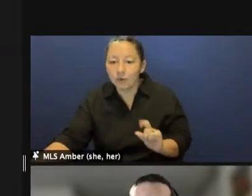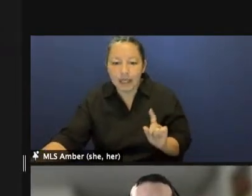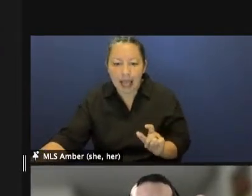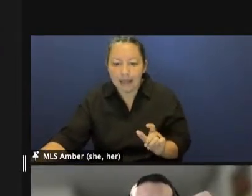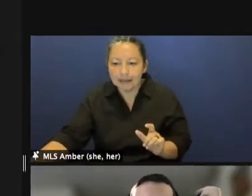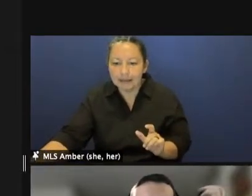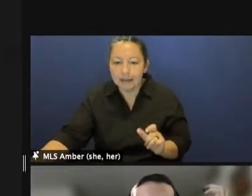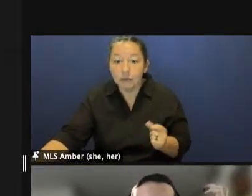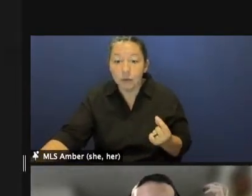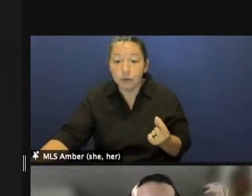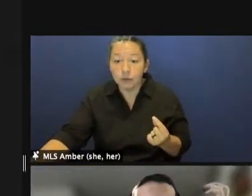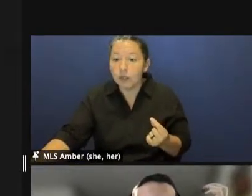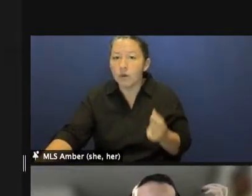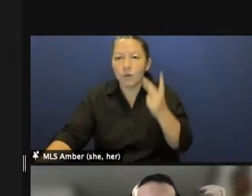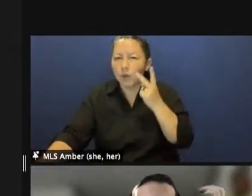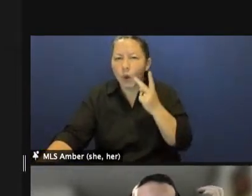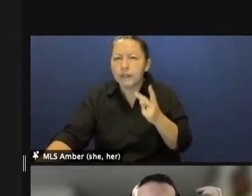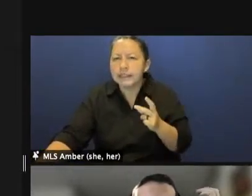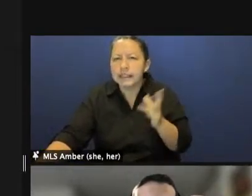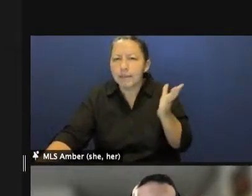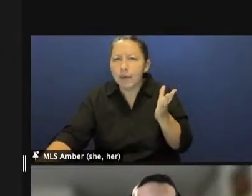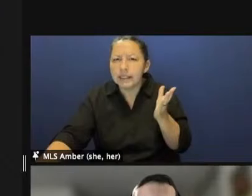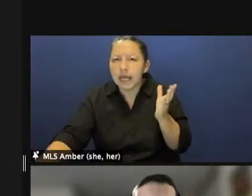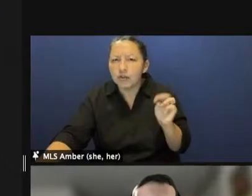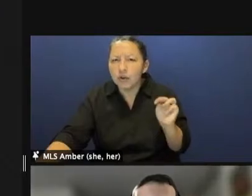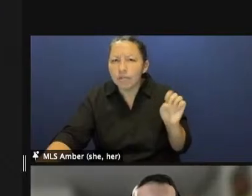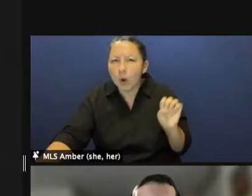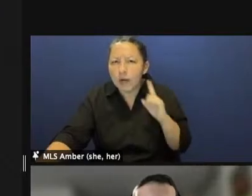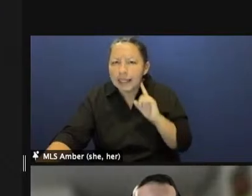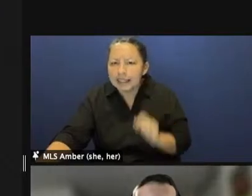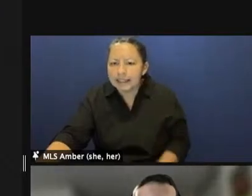seeing your presentation mode. I think you need to swap your displays.